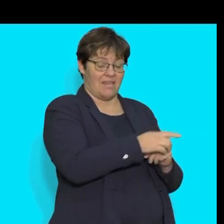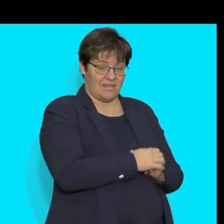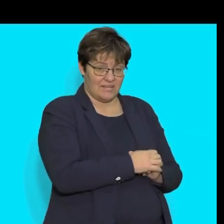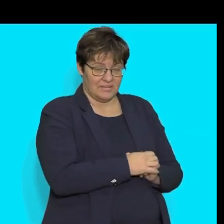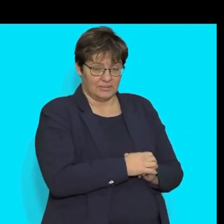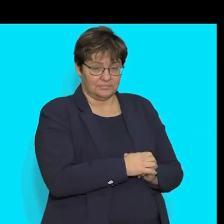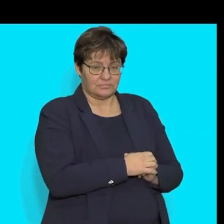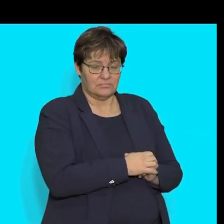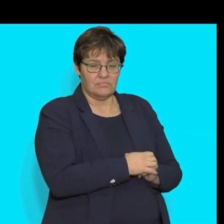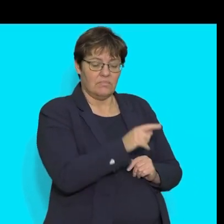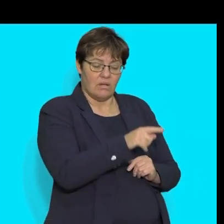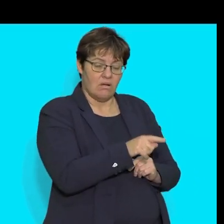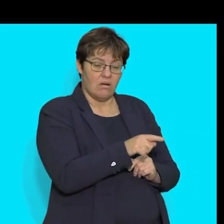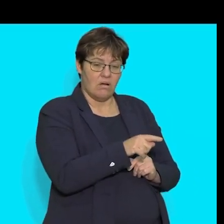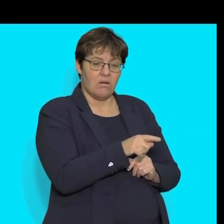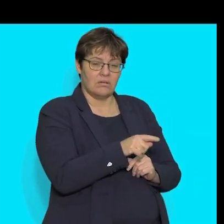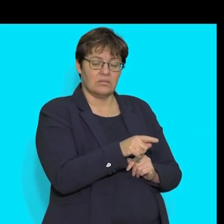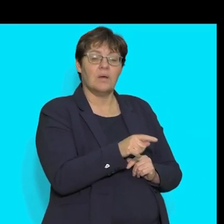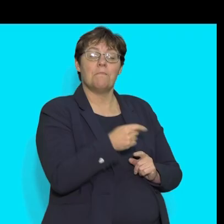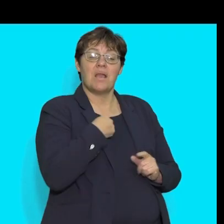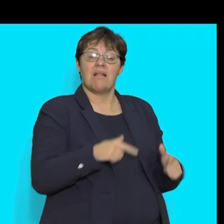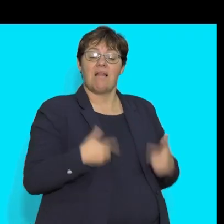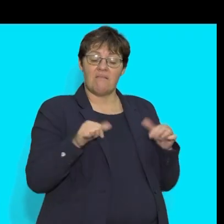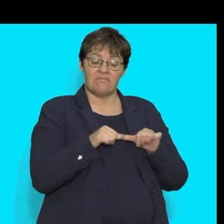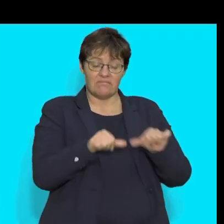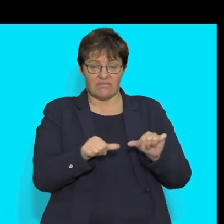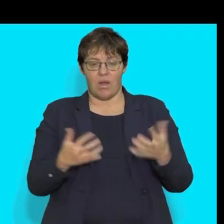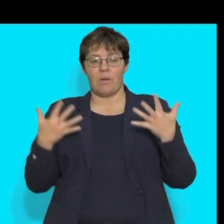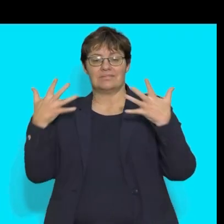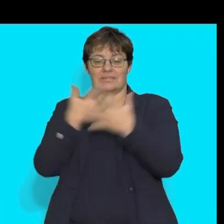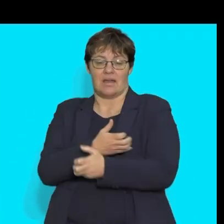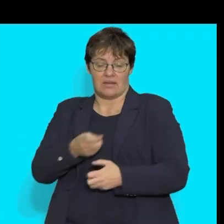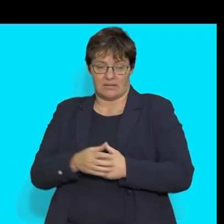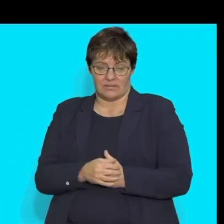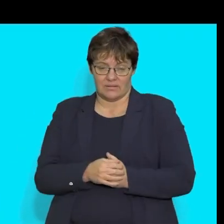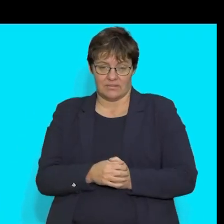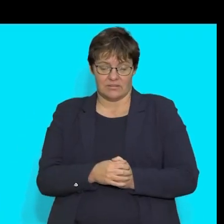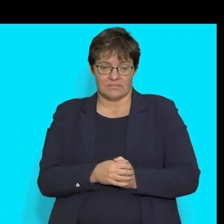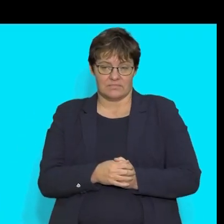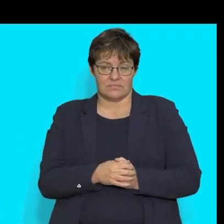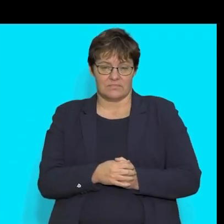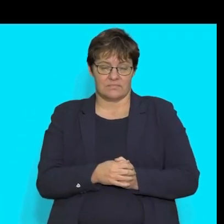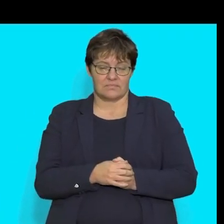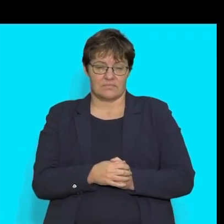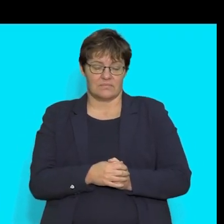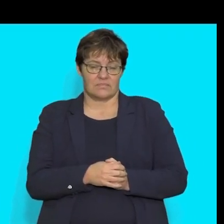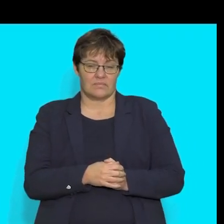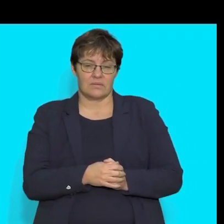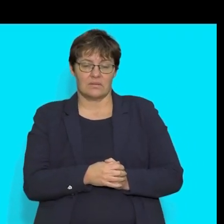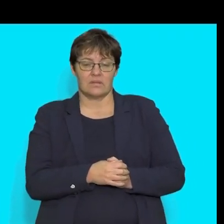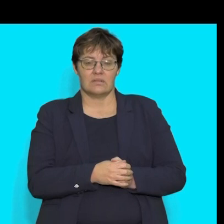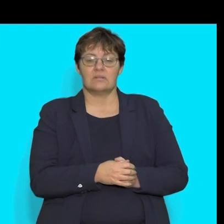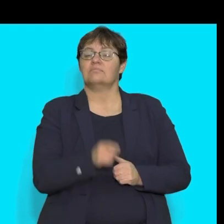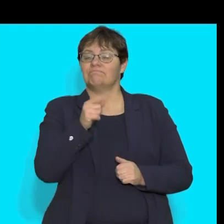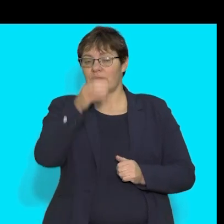mice. And the ones that are less likely to survive, or more likely to survive, will be the dark colored mice. And that